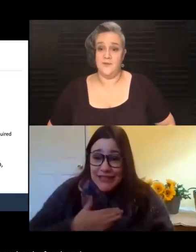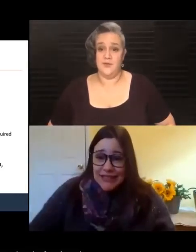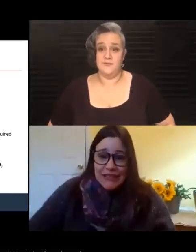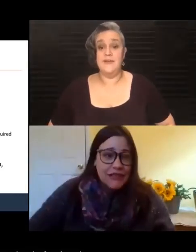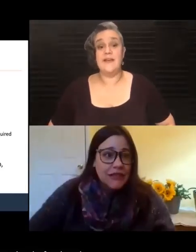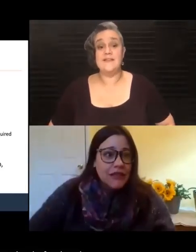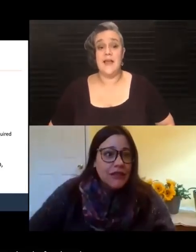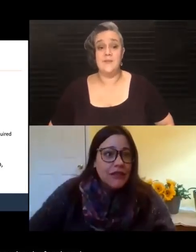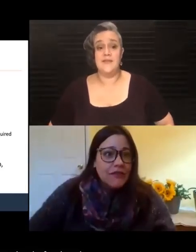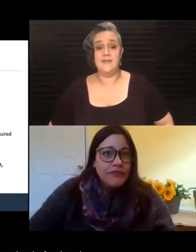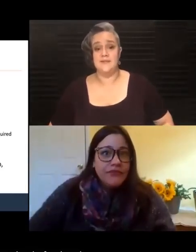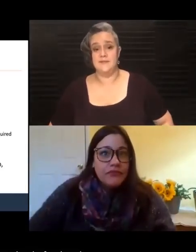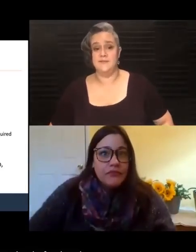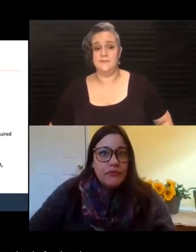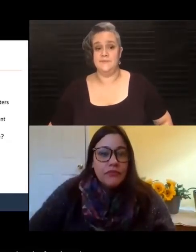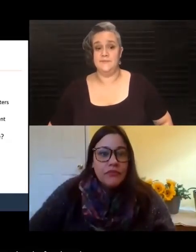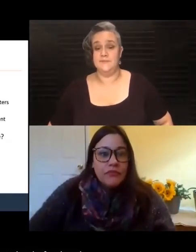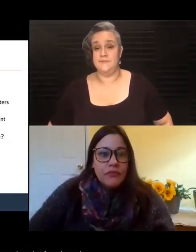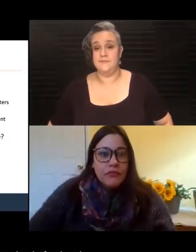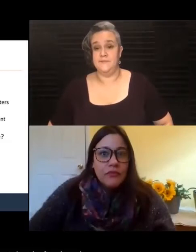as it were. Next slide, please.